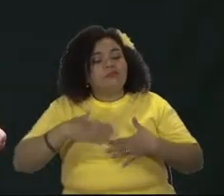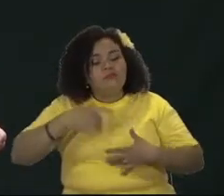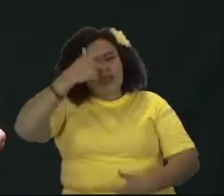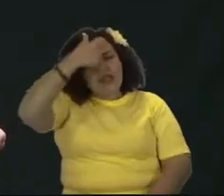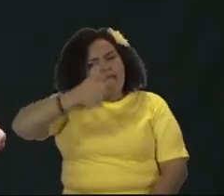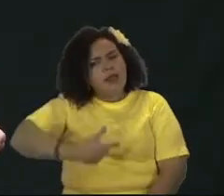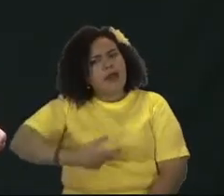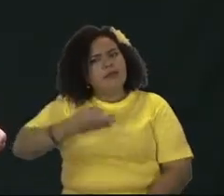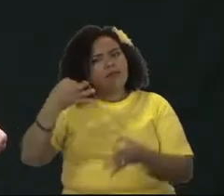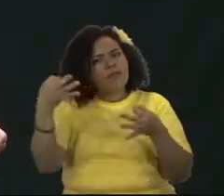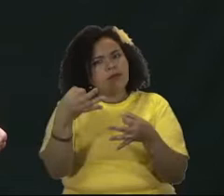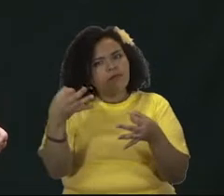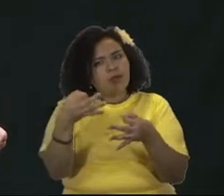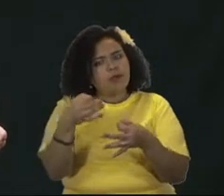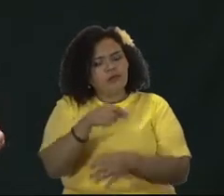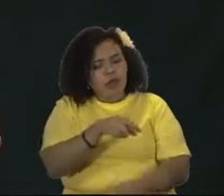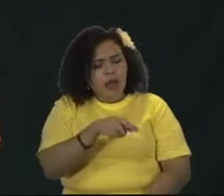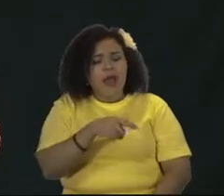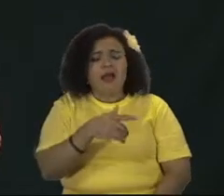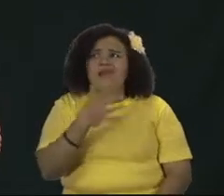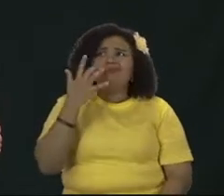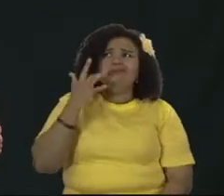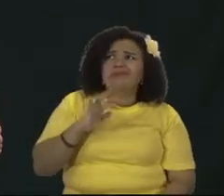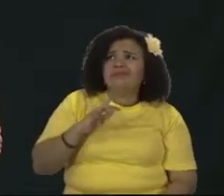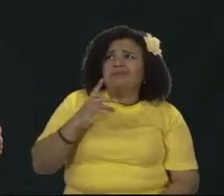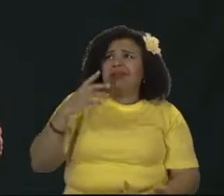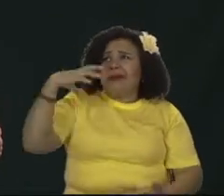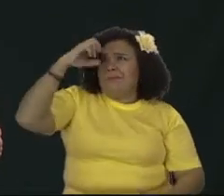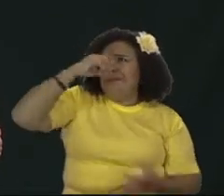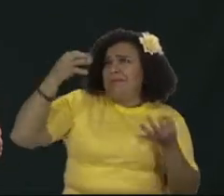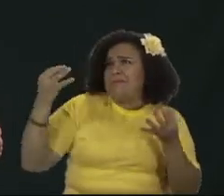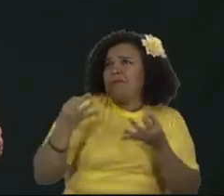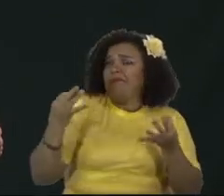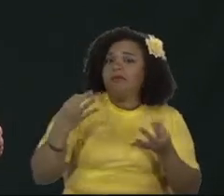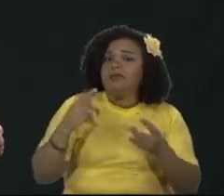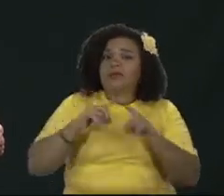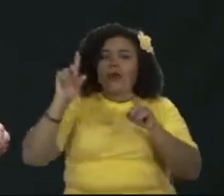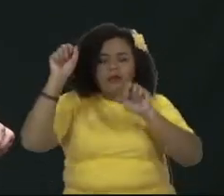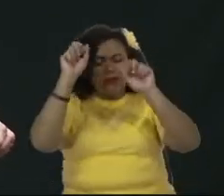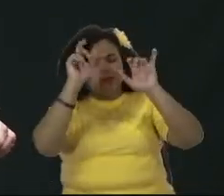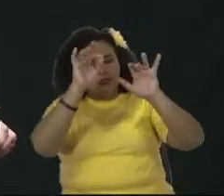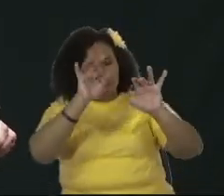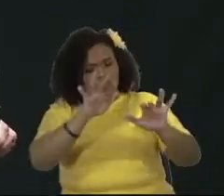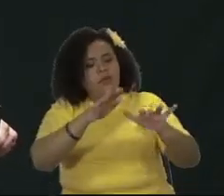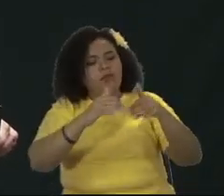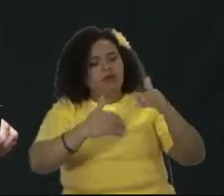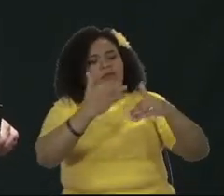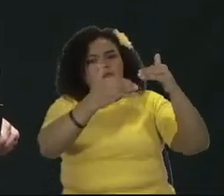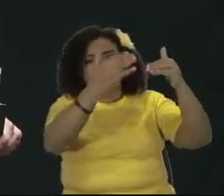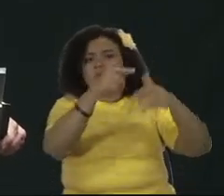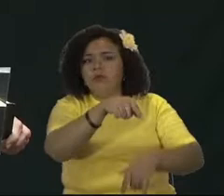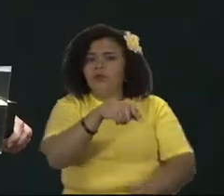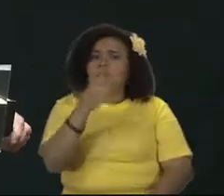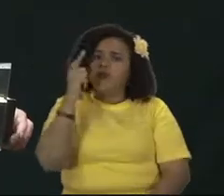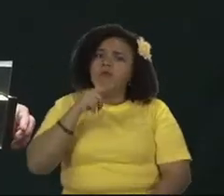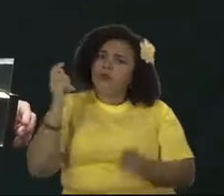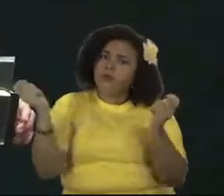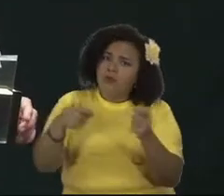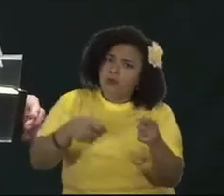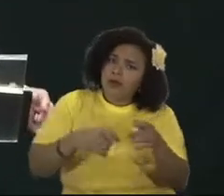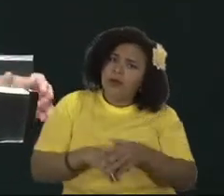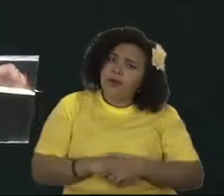give us, whoever has talent, God can give the, whoever has character, God can give the